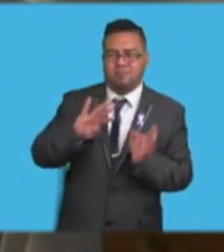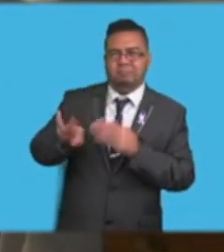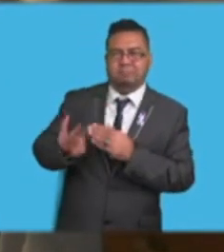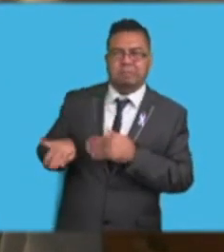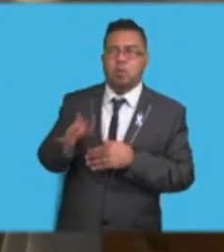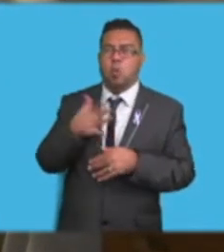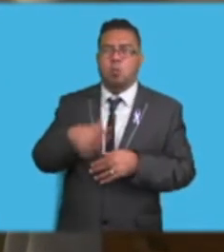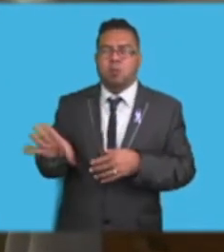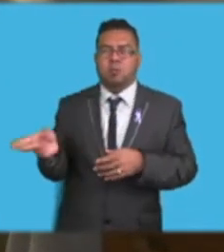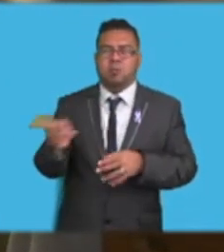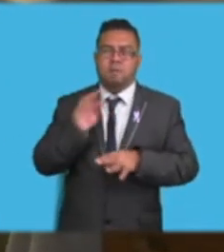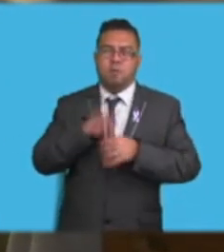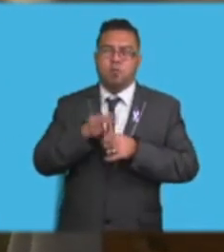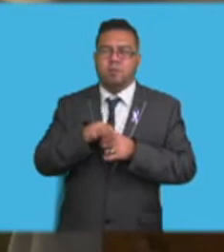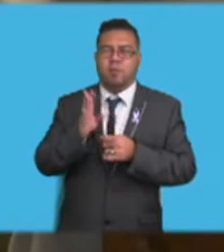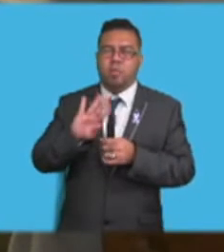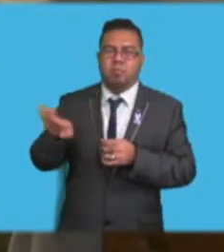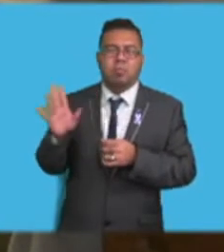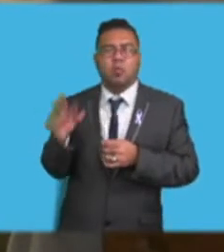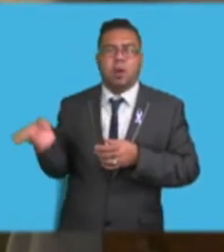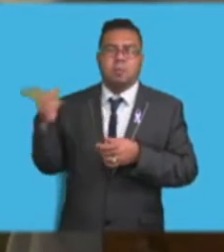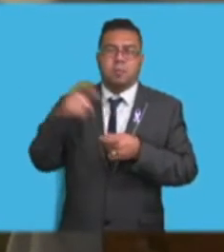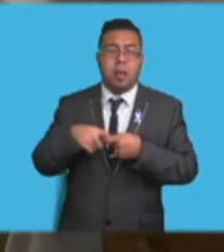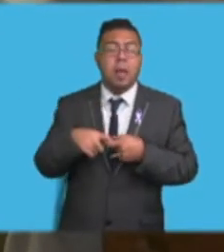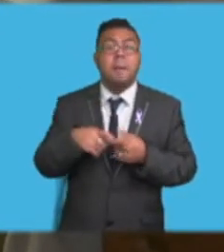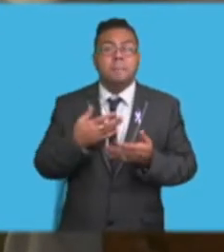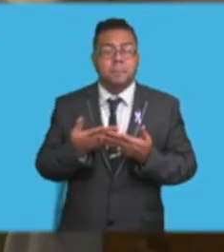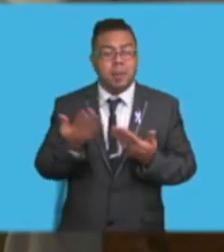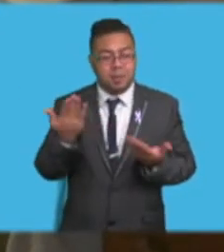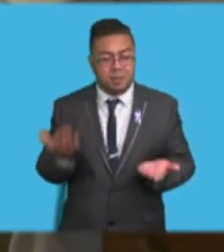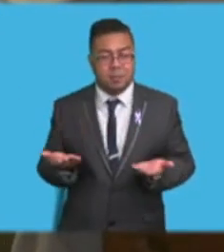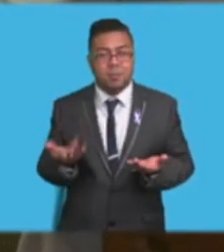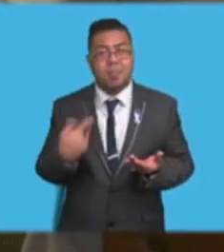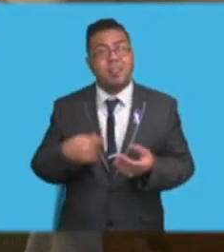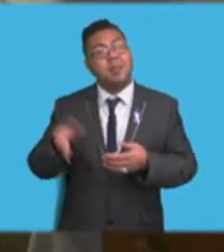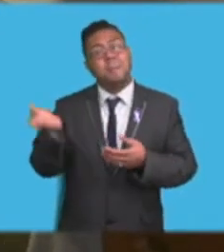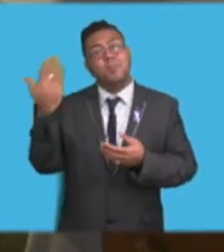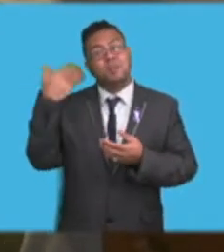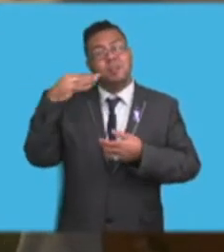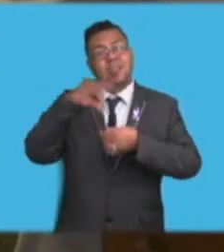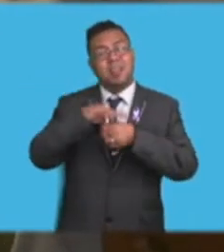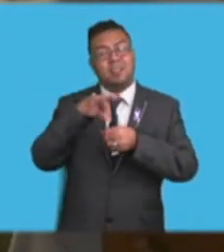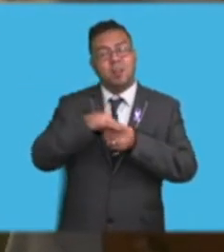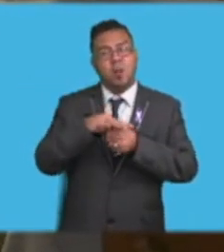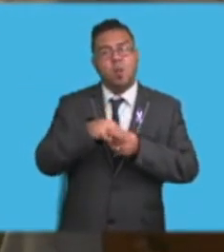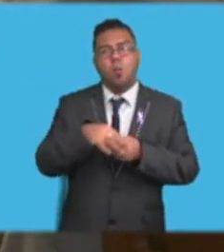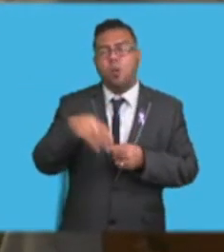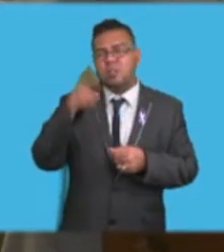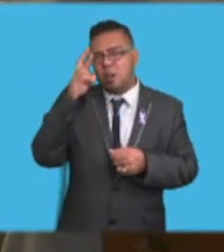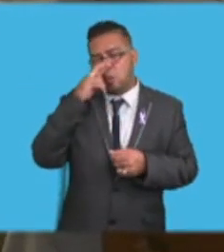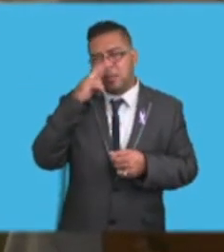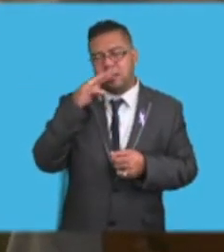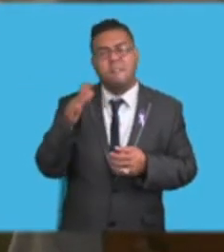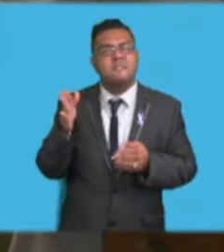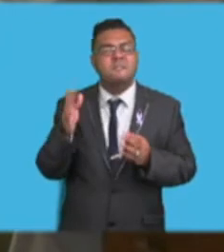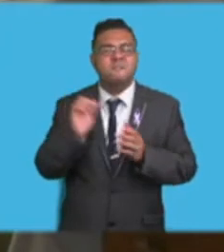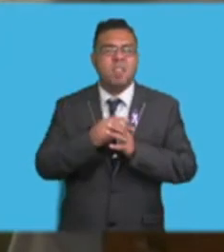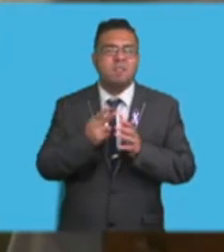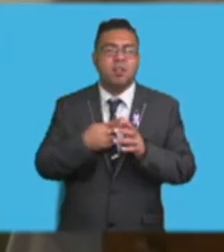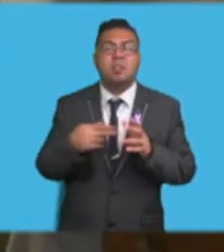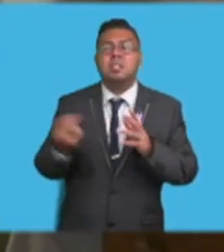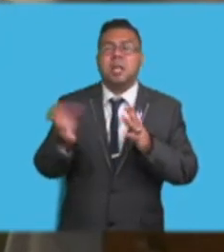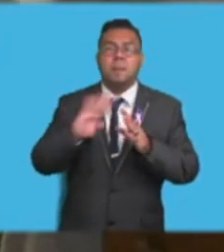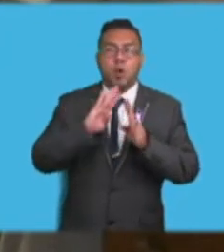into parliament. Coupled with this is the fact that our previous electoral systems were race-based, favoring some communities more